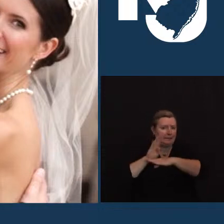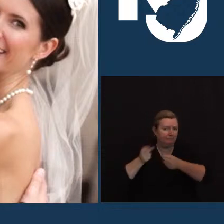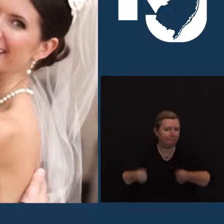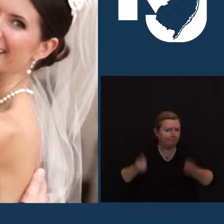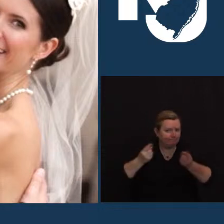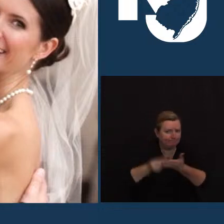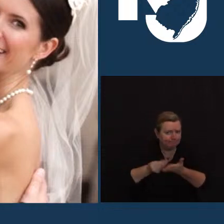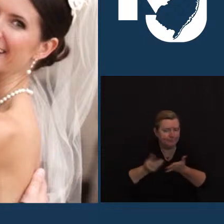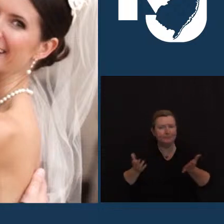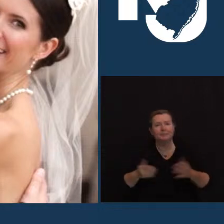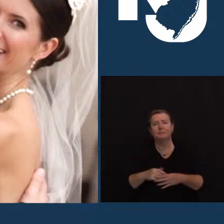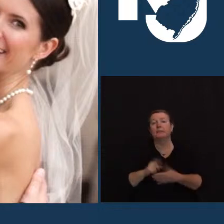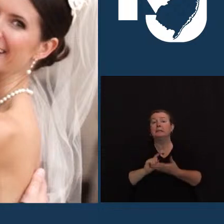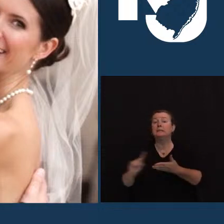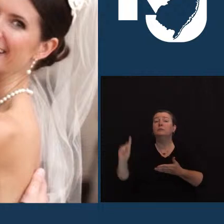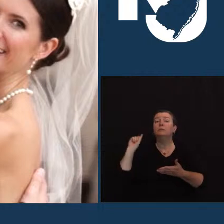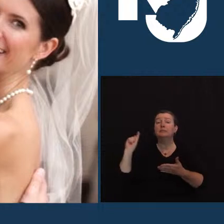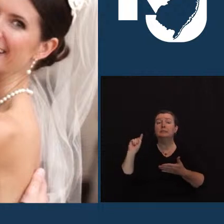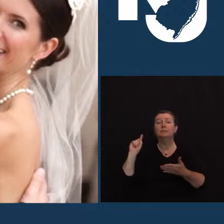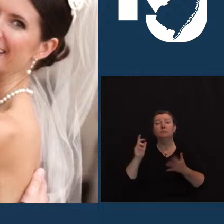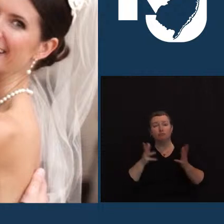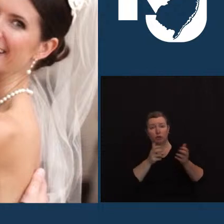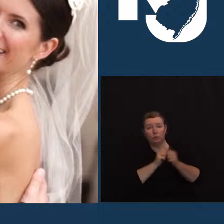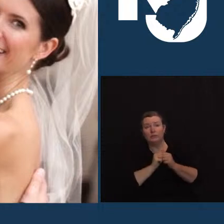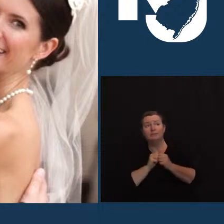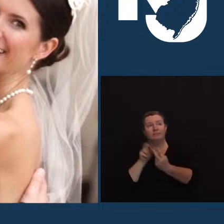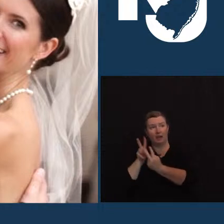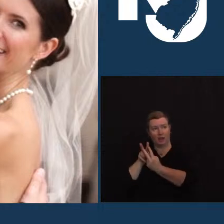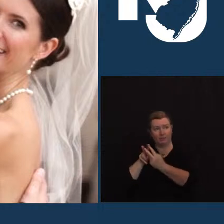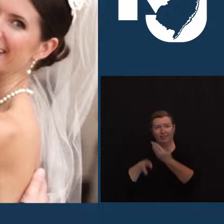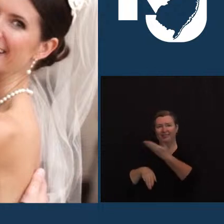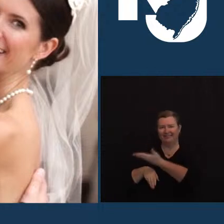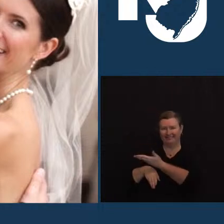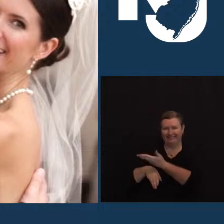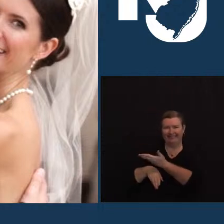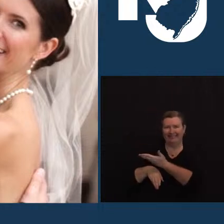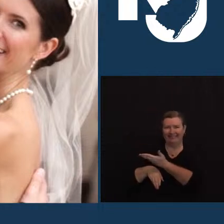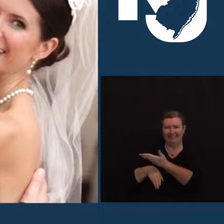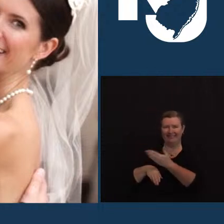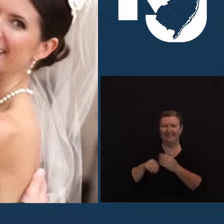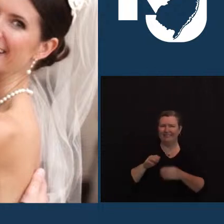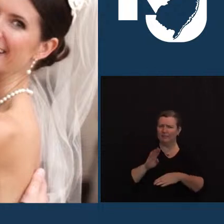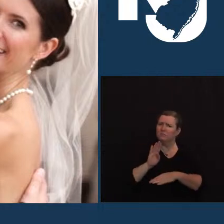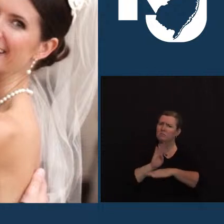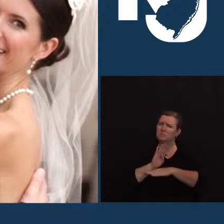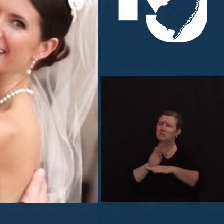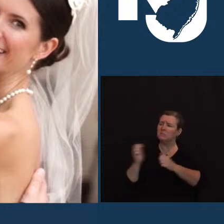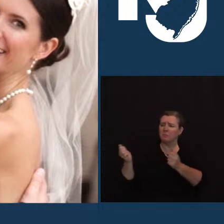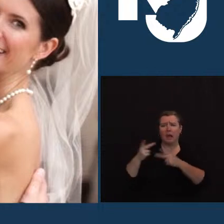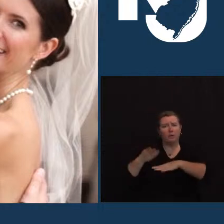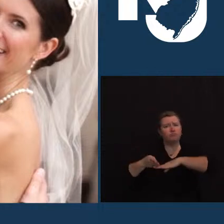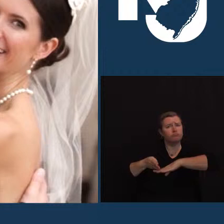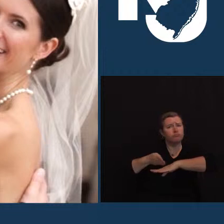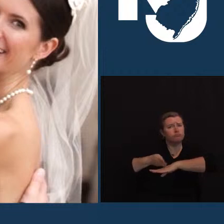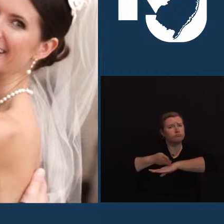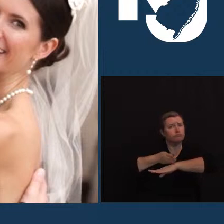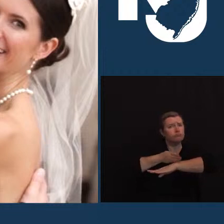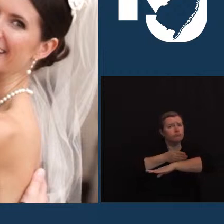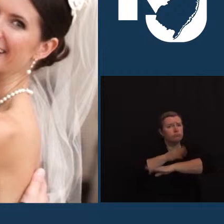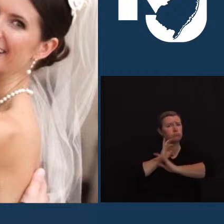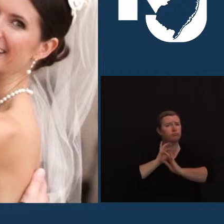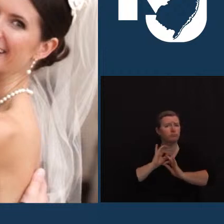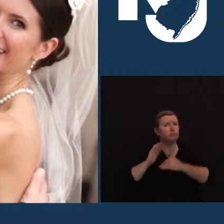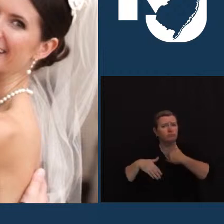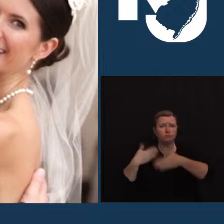catch up with Nick and thank him for keeping the faith. Business is slowly coming back, and I know that because of his and Courtney's dedication to